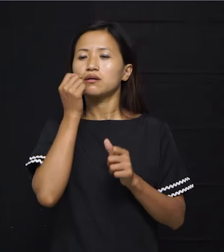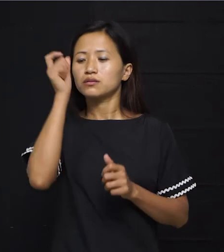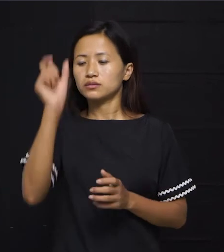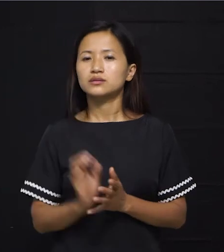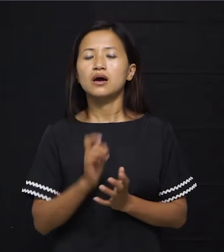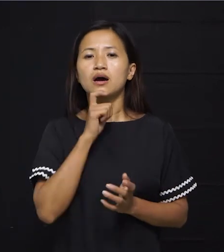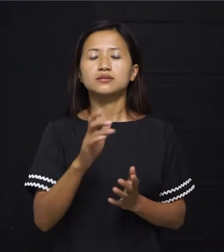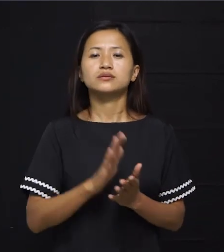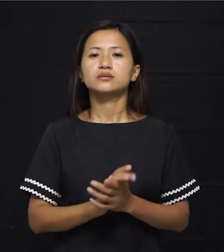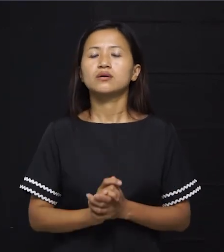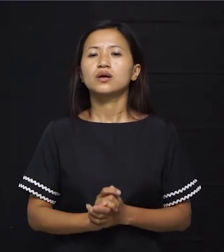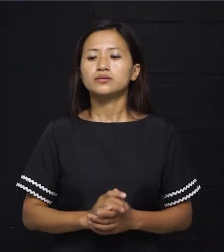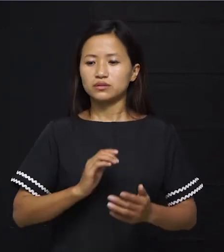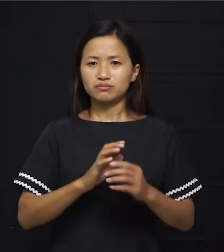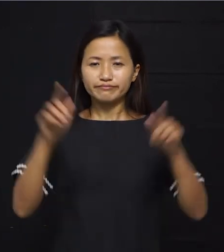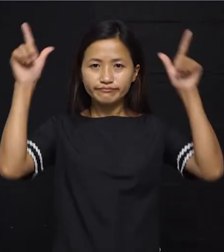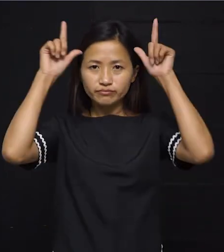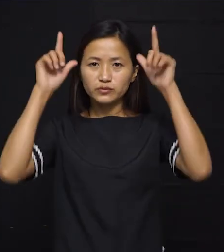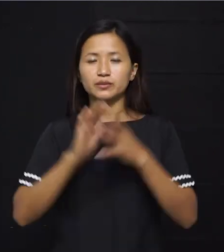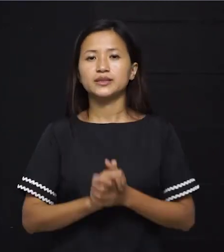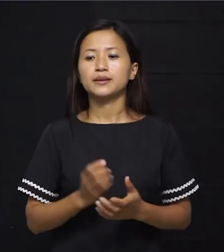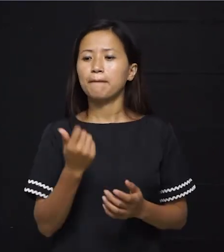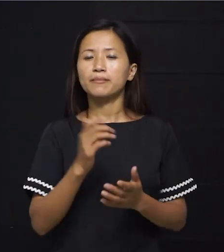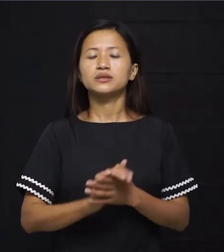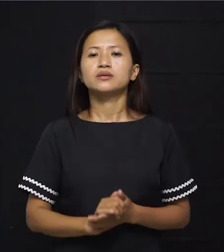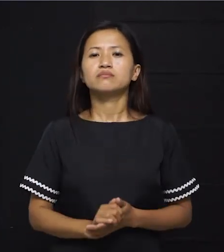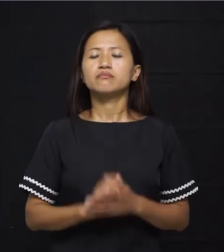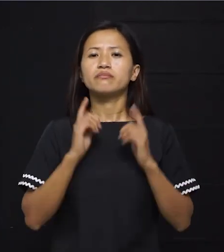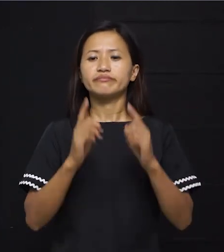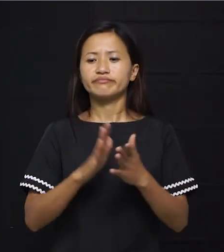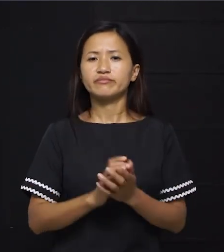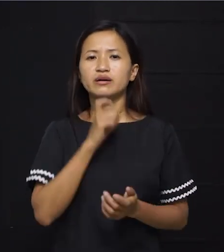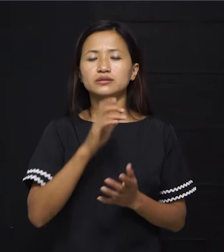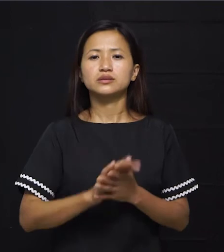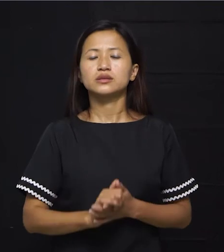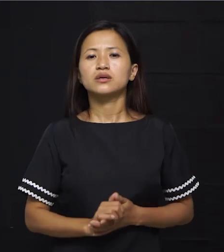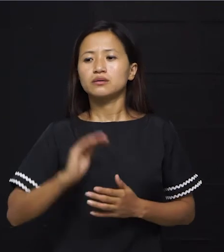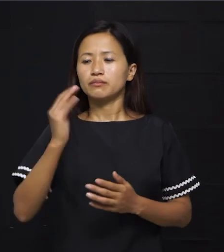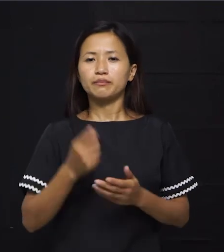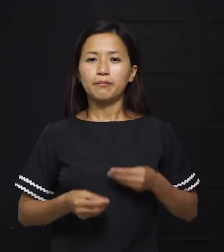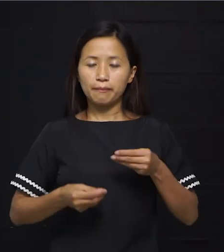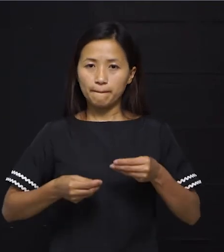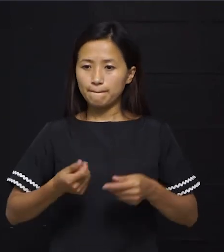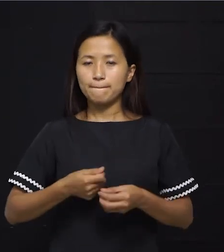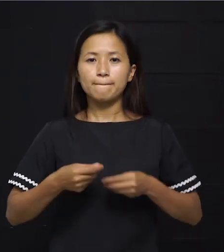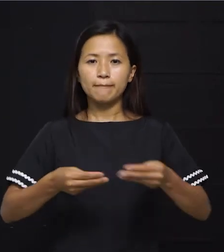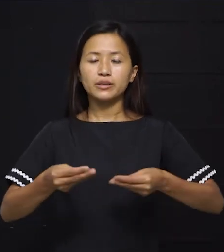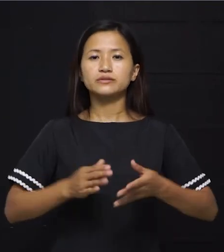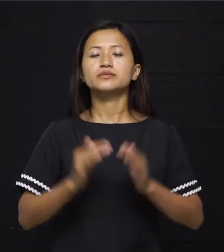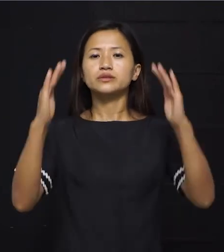ask the money, the bulok was already dead, so he did not want to pay. But after you buy something from the shop, it is not